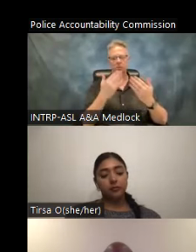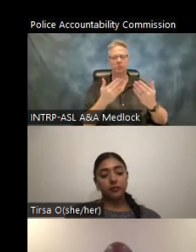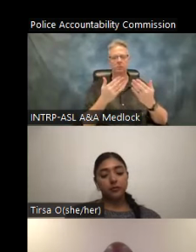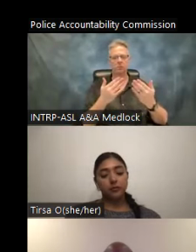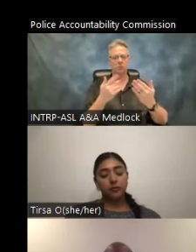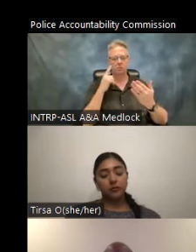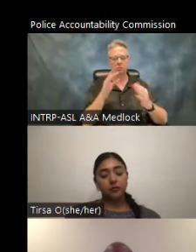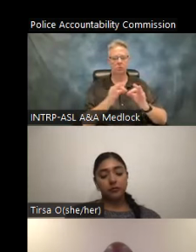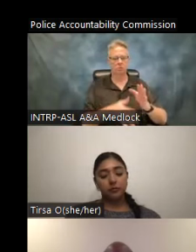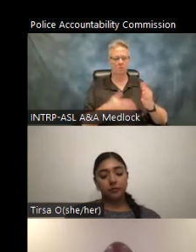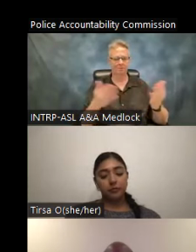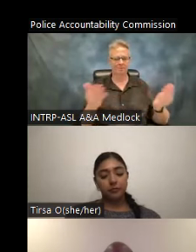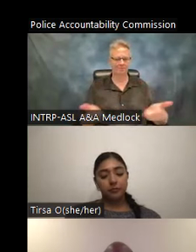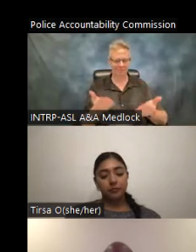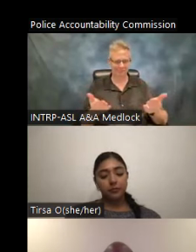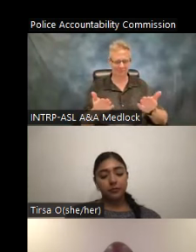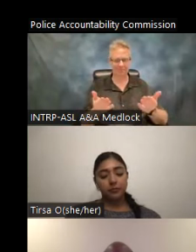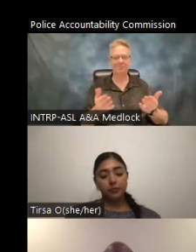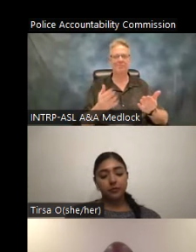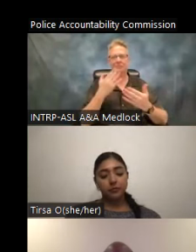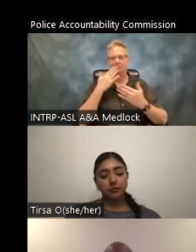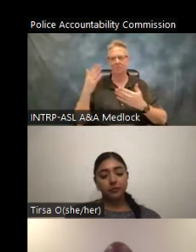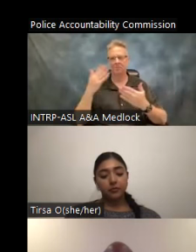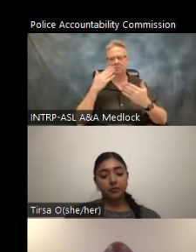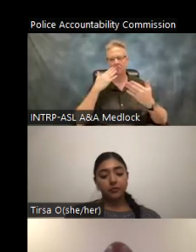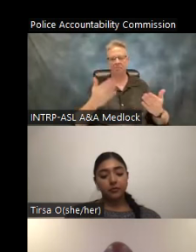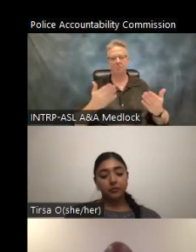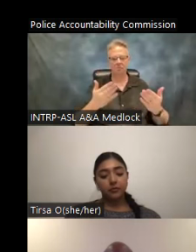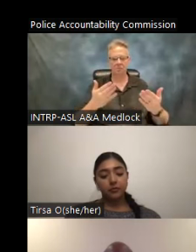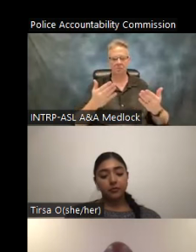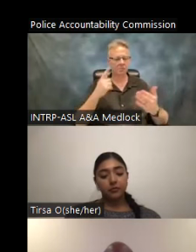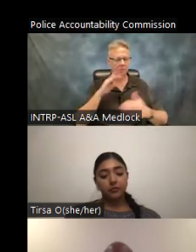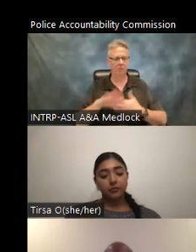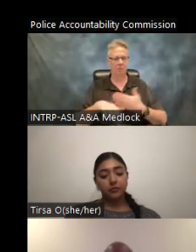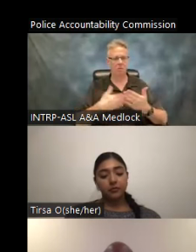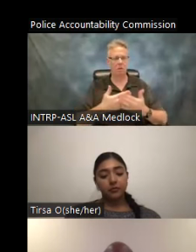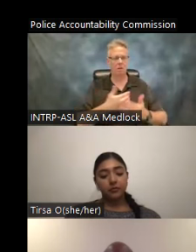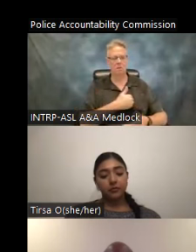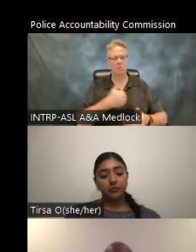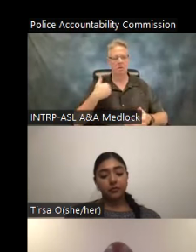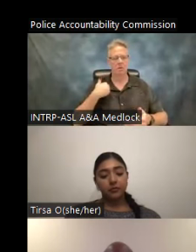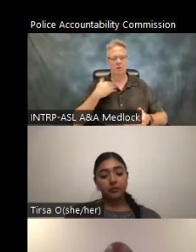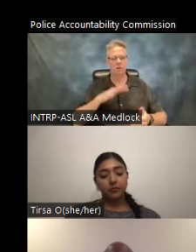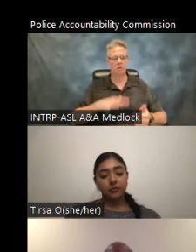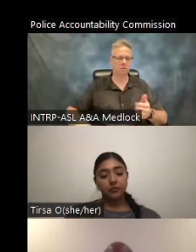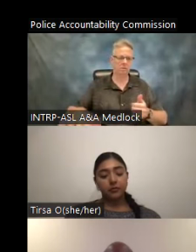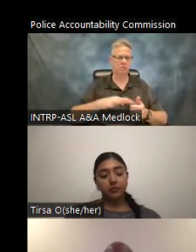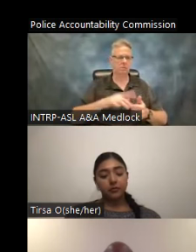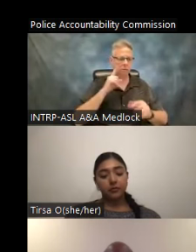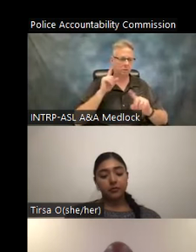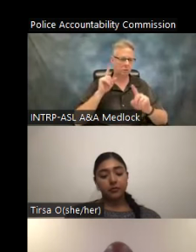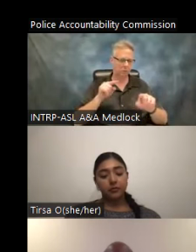the interpreters, and thank you for all the members of the community for attending